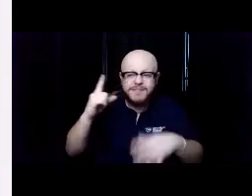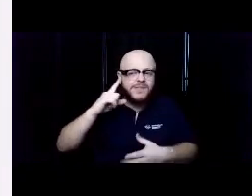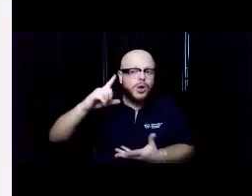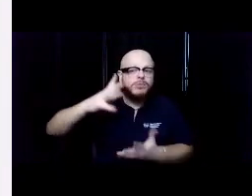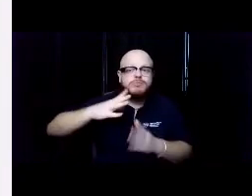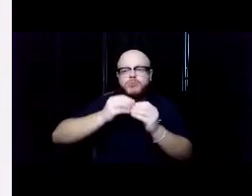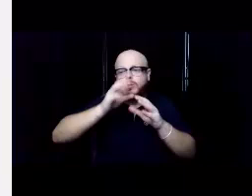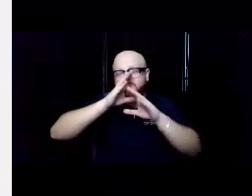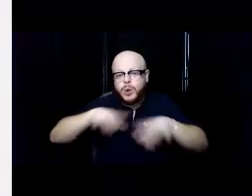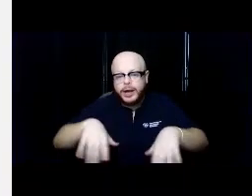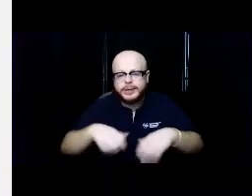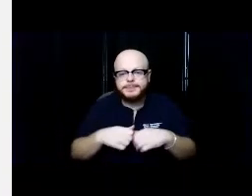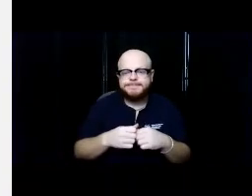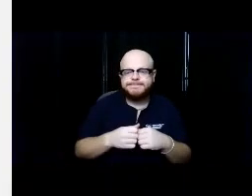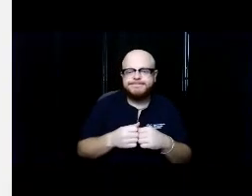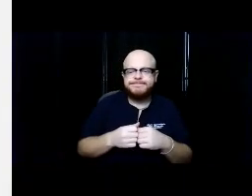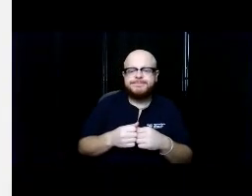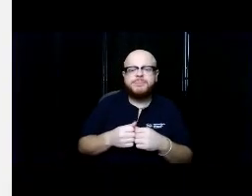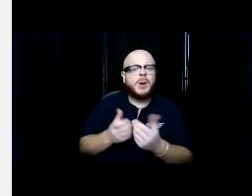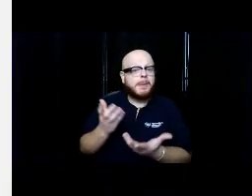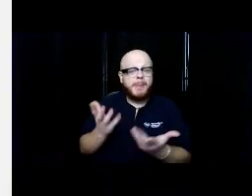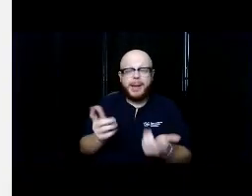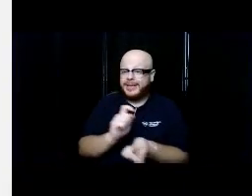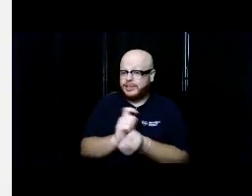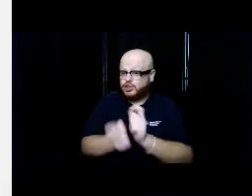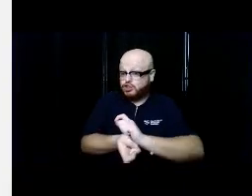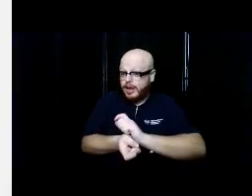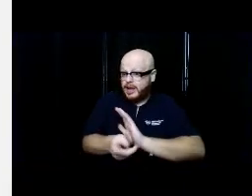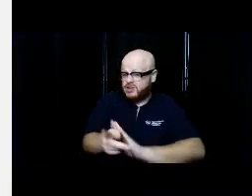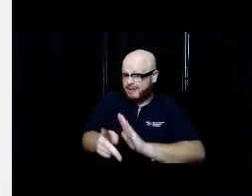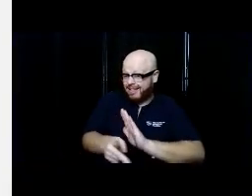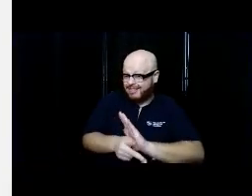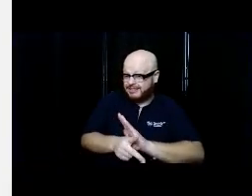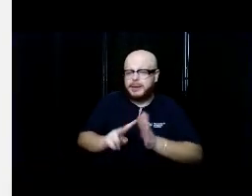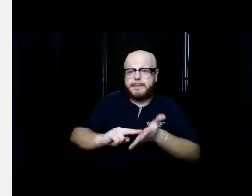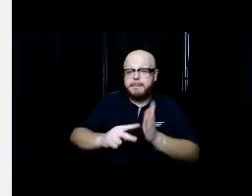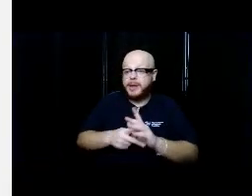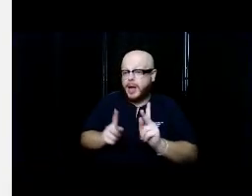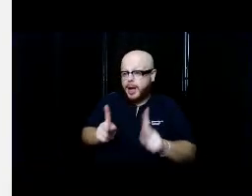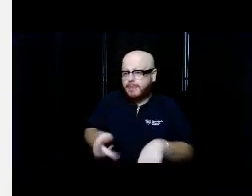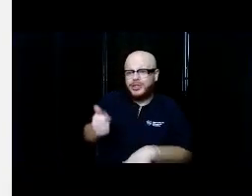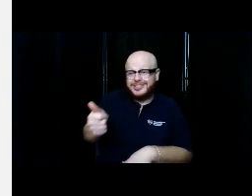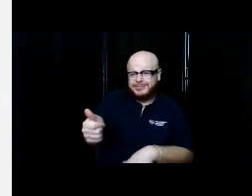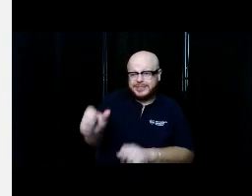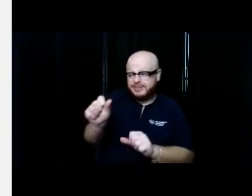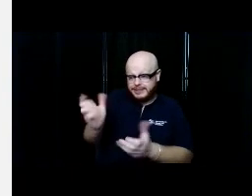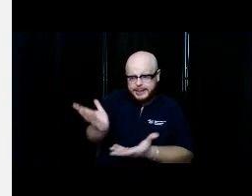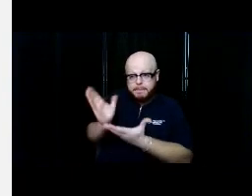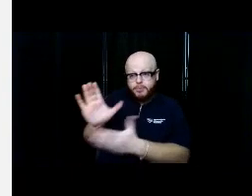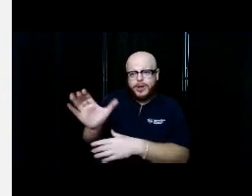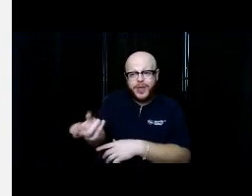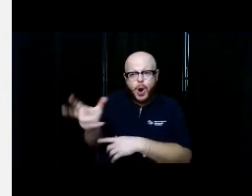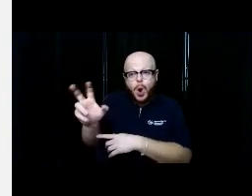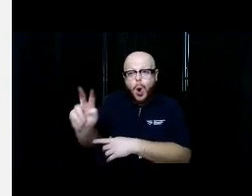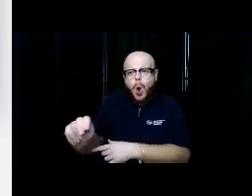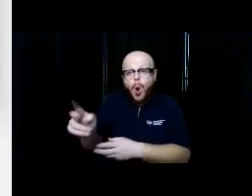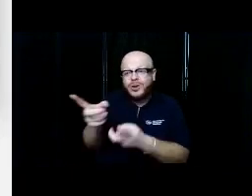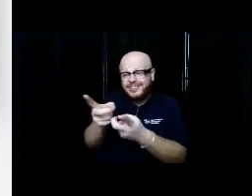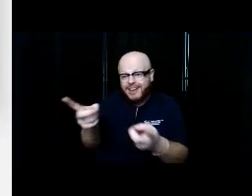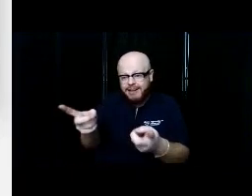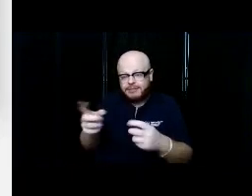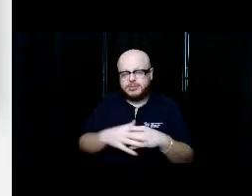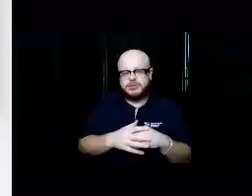items policy to enable a guest to bring their own sensory tools, such as fidgets or headphones. Using light filters to